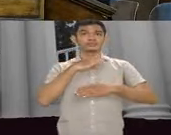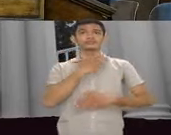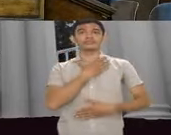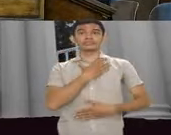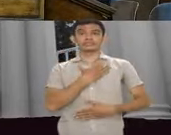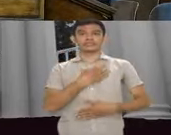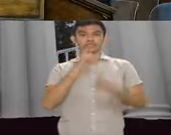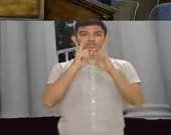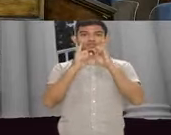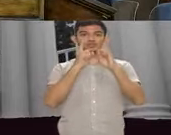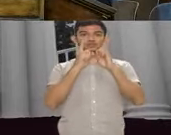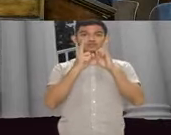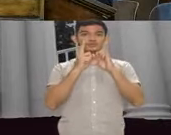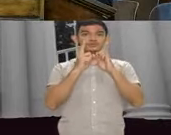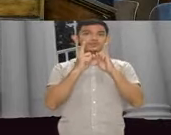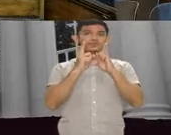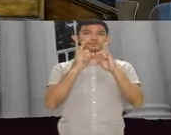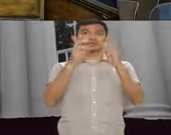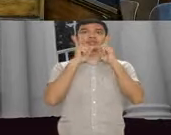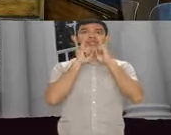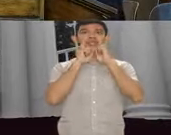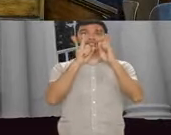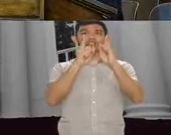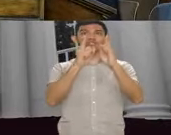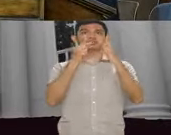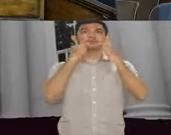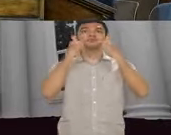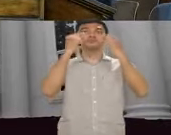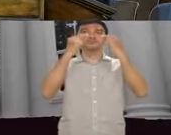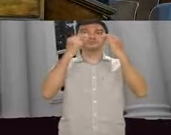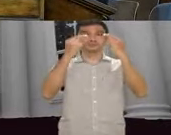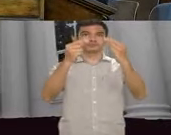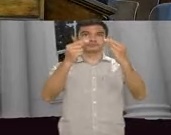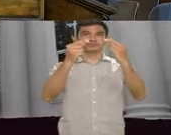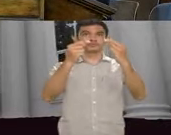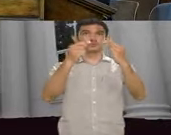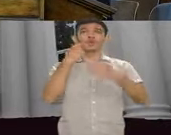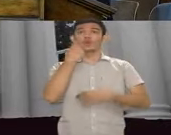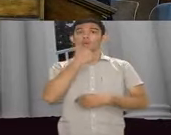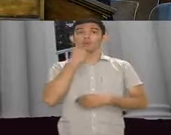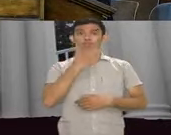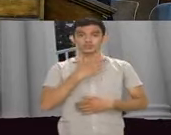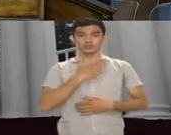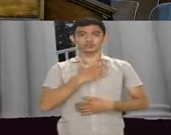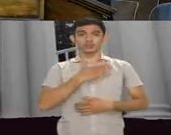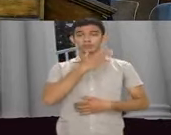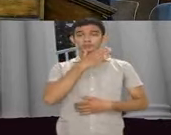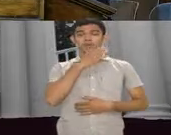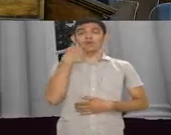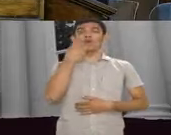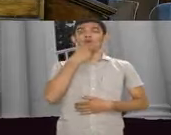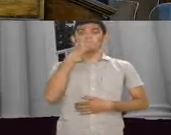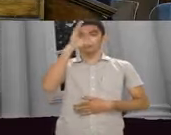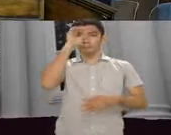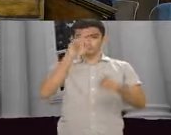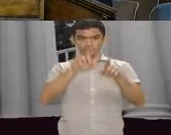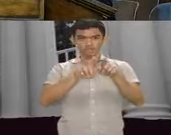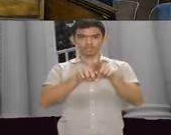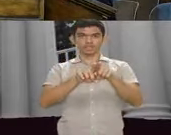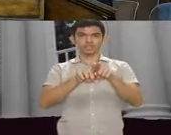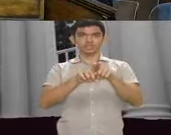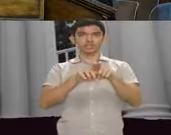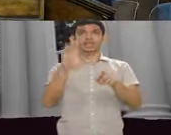to speak with thee. But he answered and said unto him that told him, who is my mother, and who are my